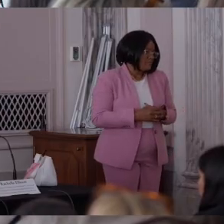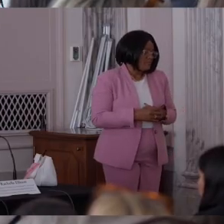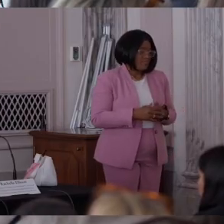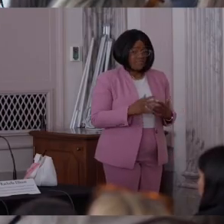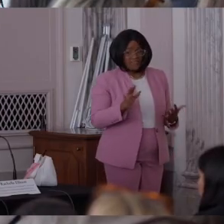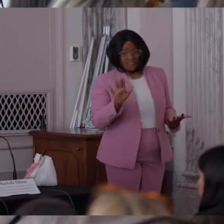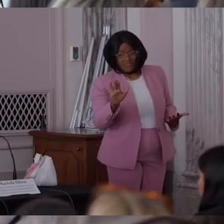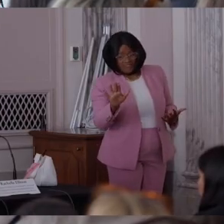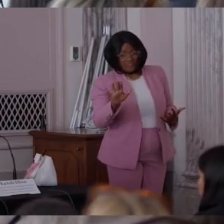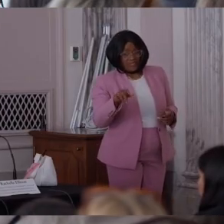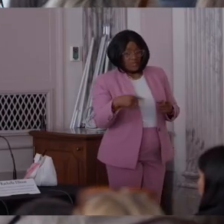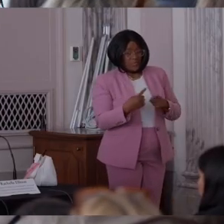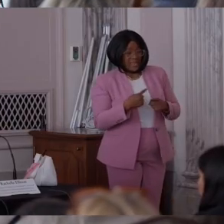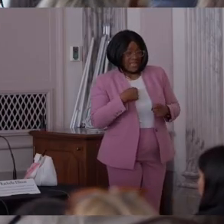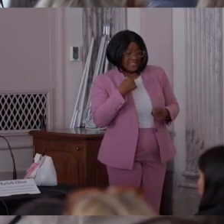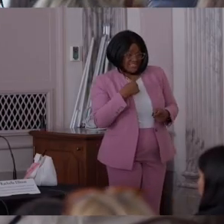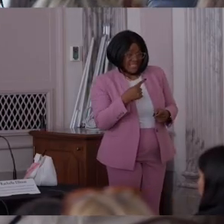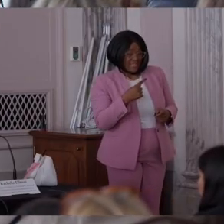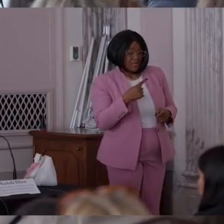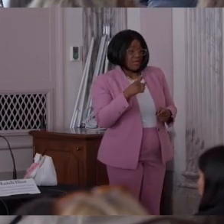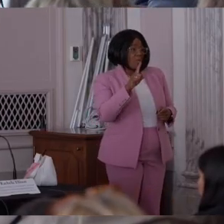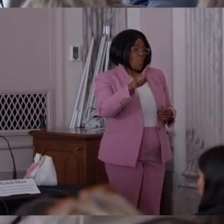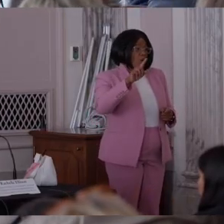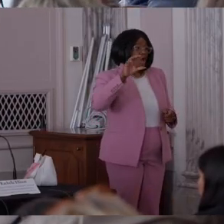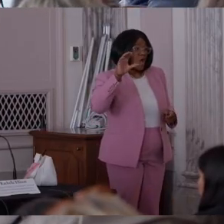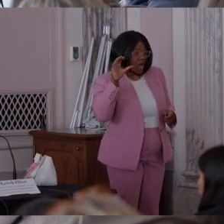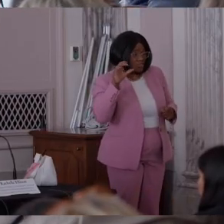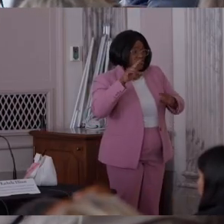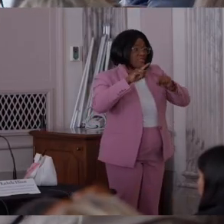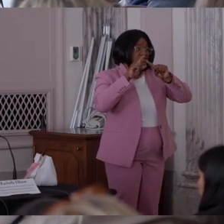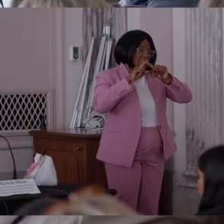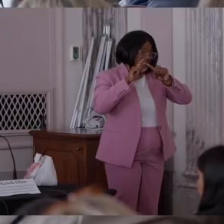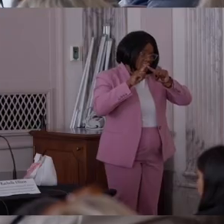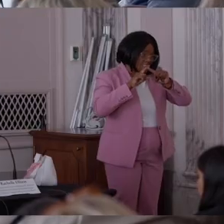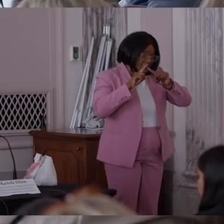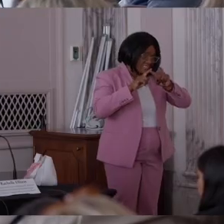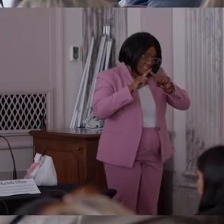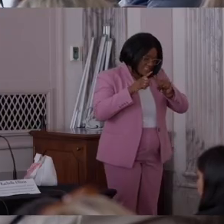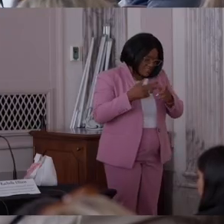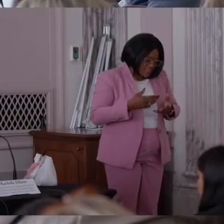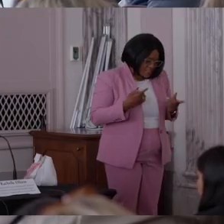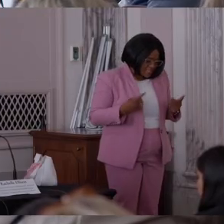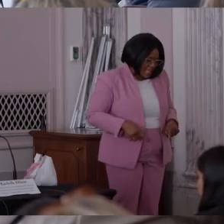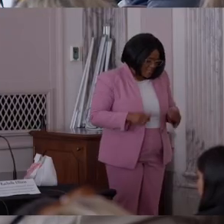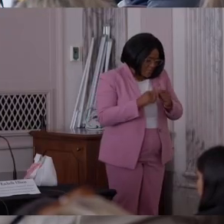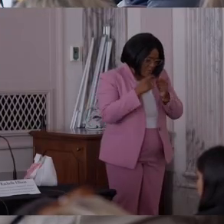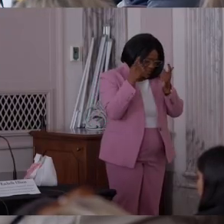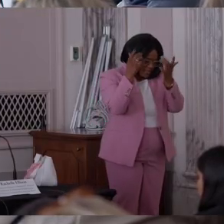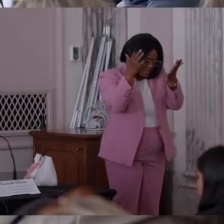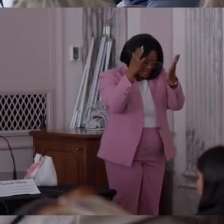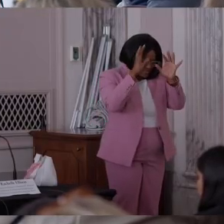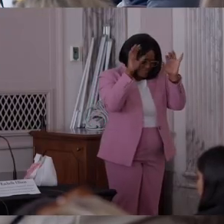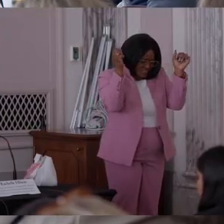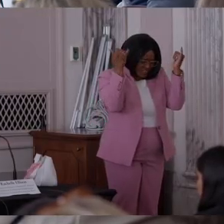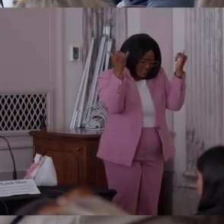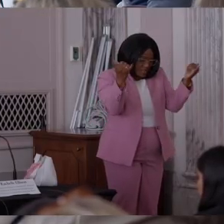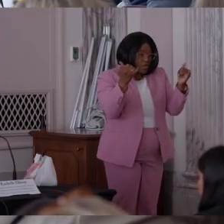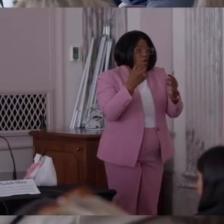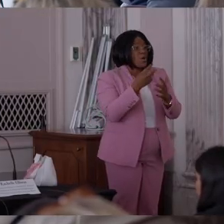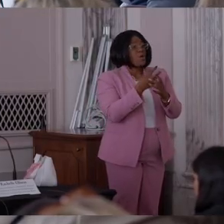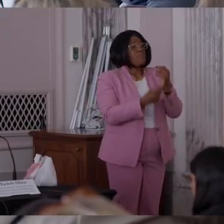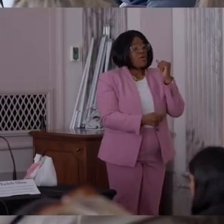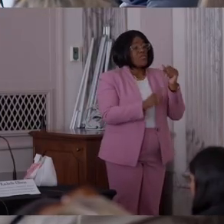is, when I said that there were like 100 different things that are happening within this administration. There's both